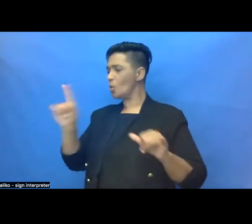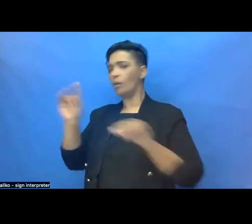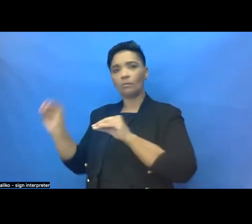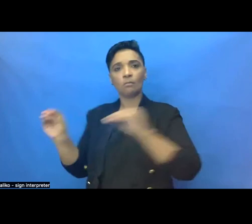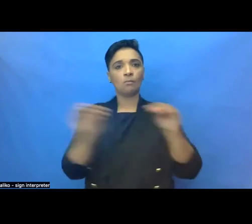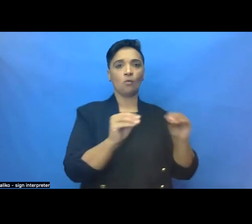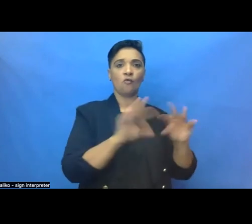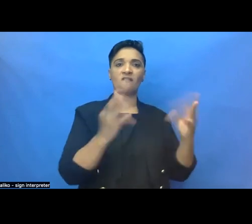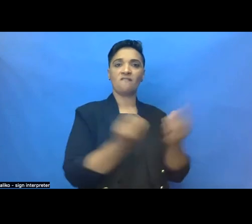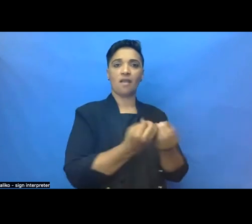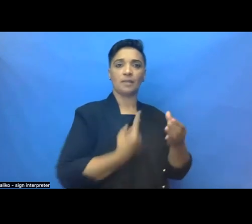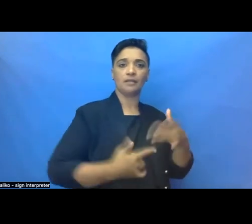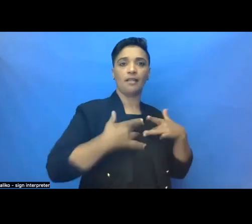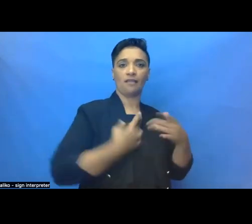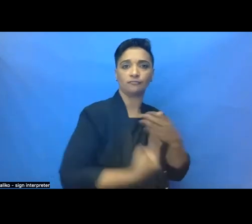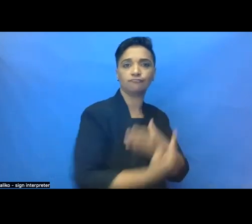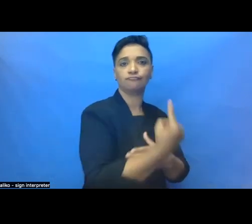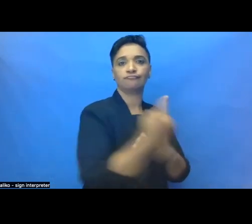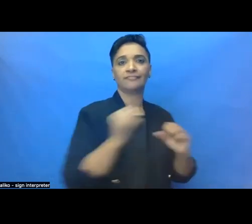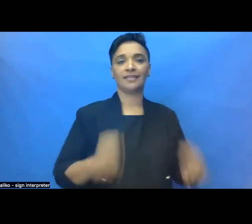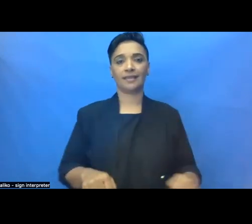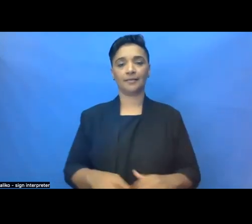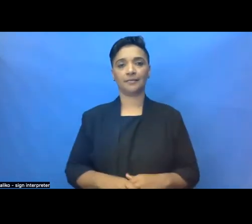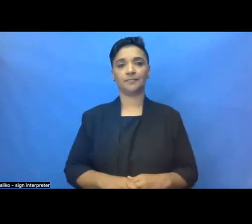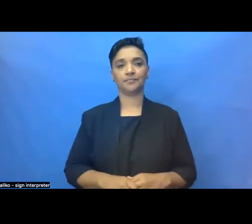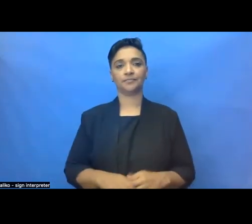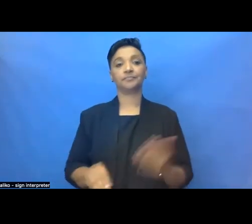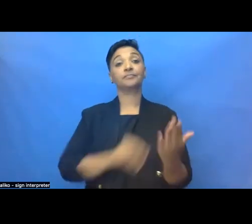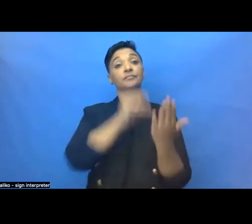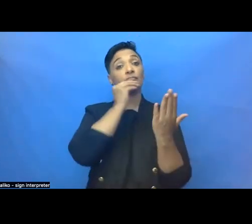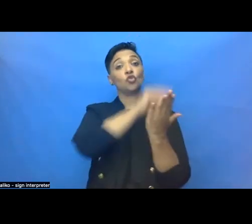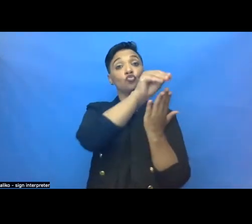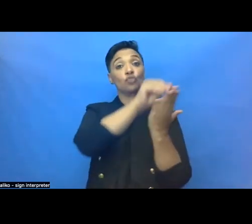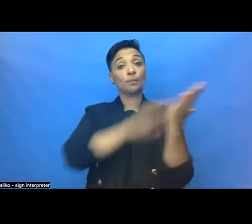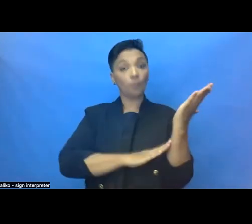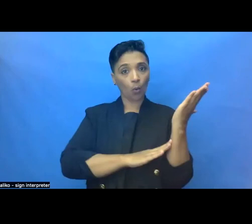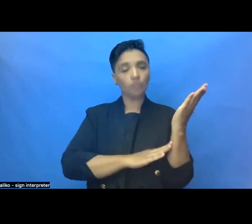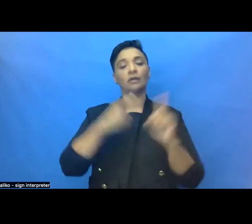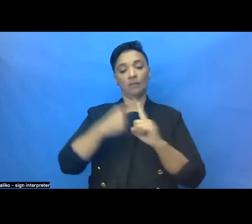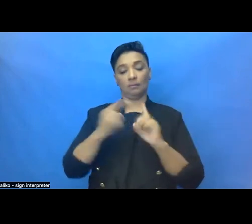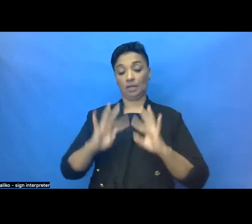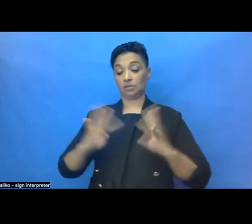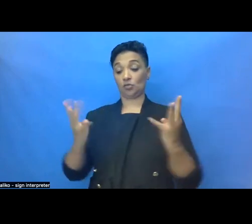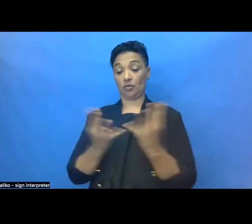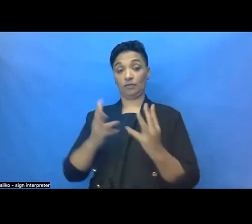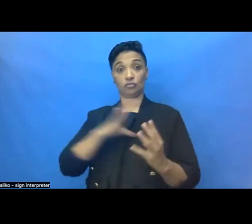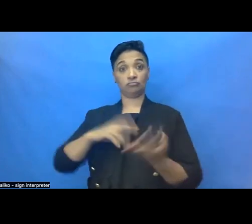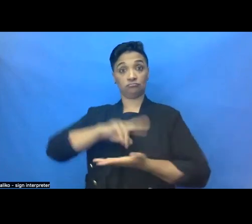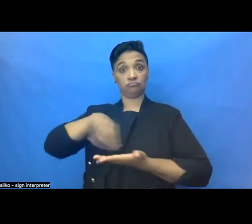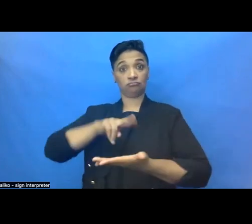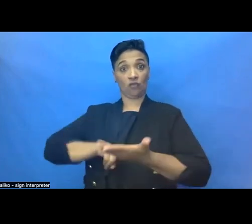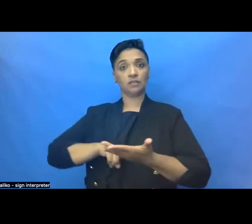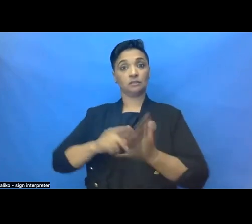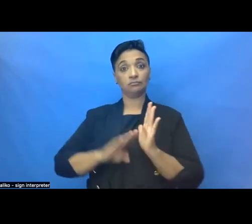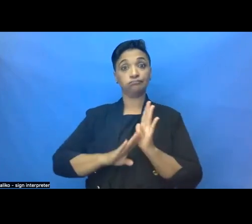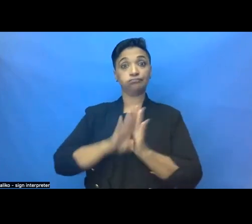the examination of the report of Ukraine and recommendations of the CRPD committee, the situation of children with disabilities did